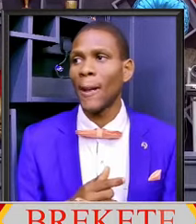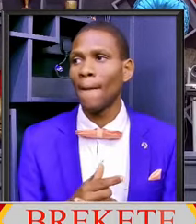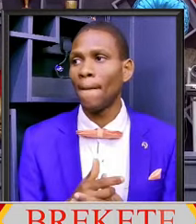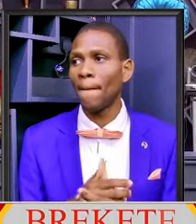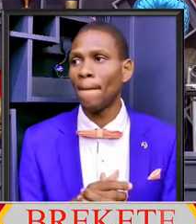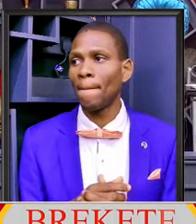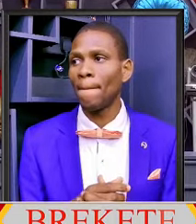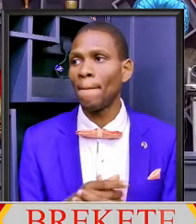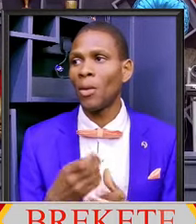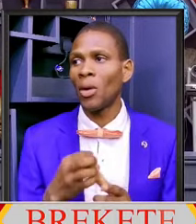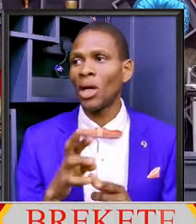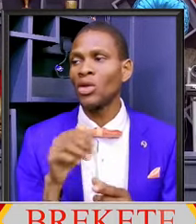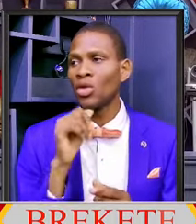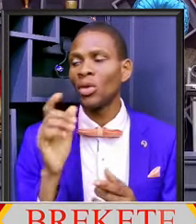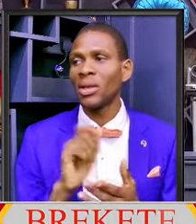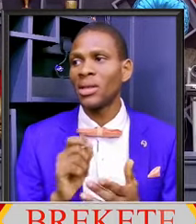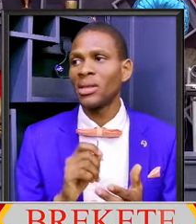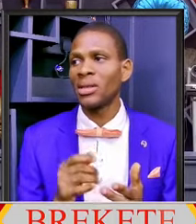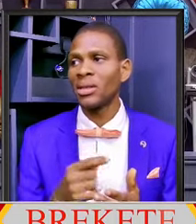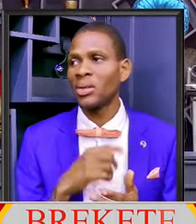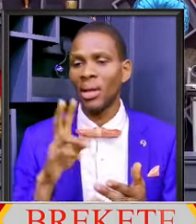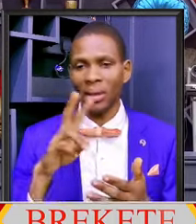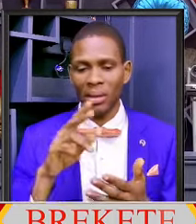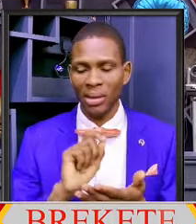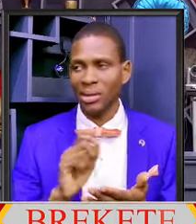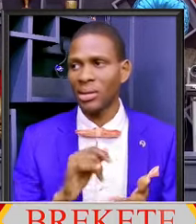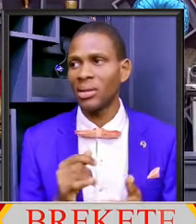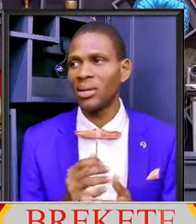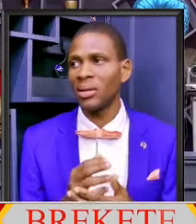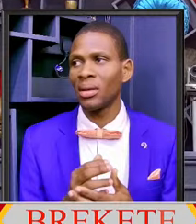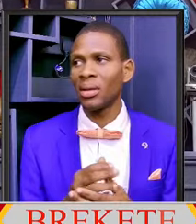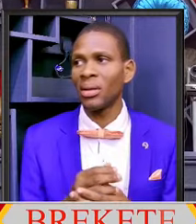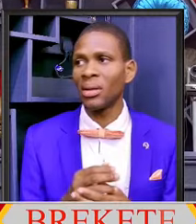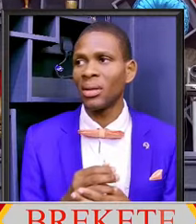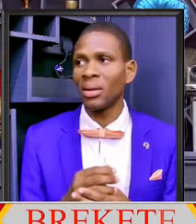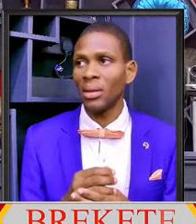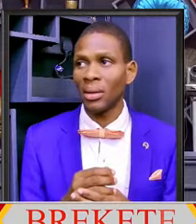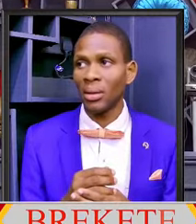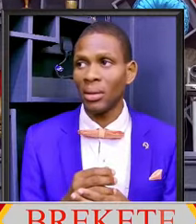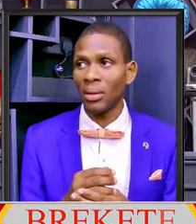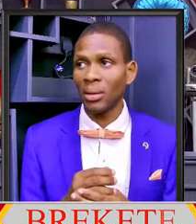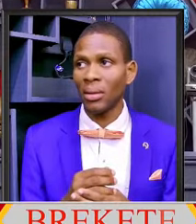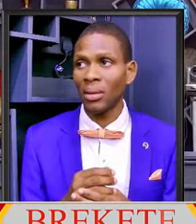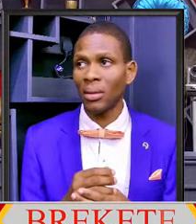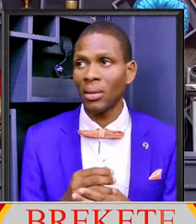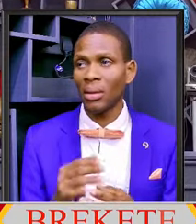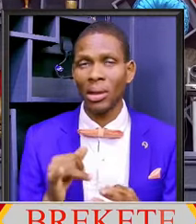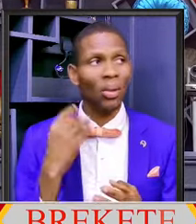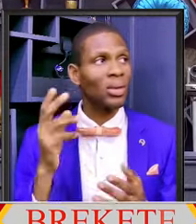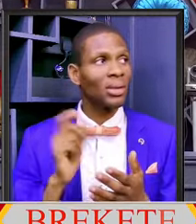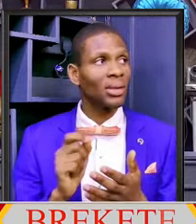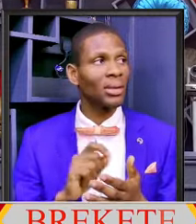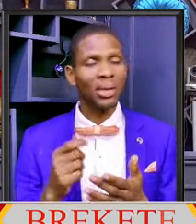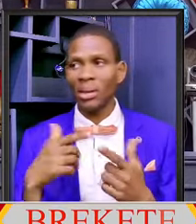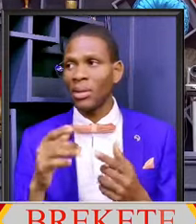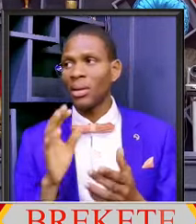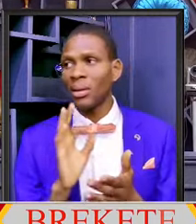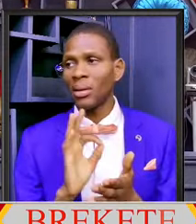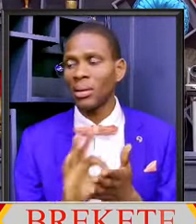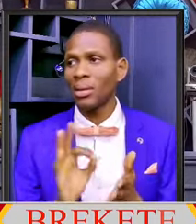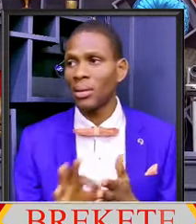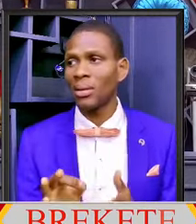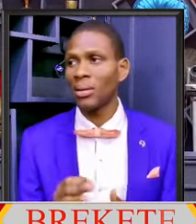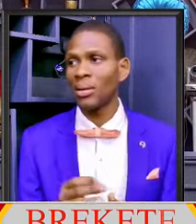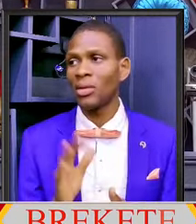Abi, when I know the right time down. We are writing it, we have not calculated it. So let me quickly calculate. I was writing them down. Your